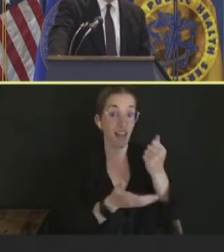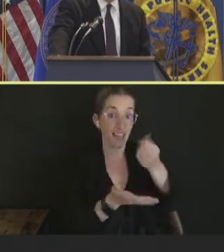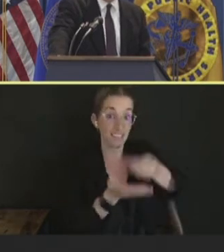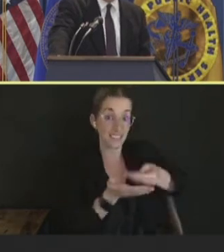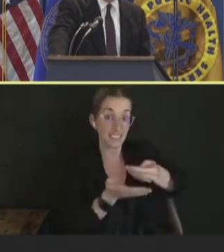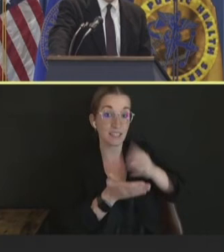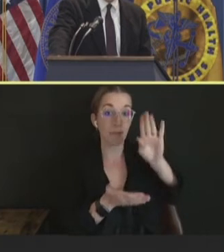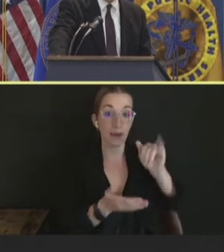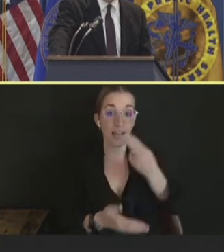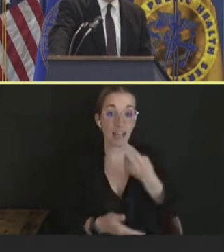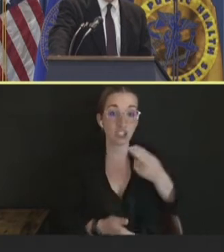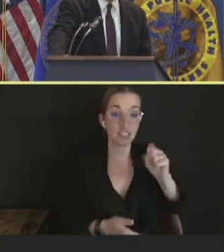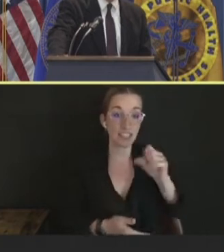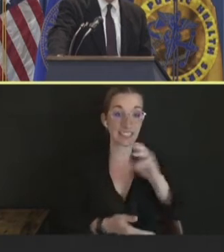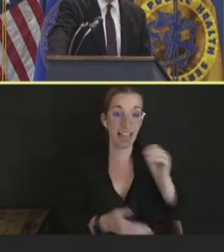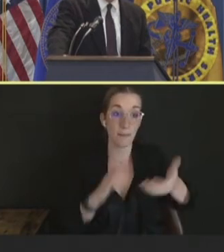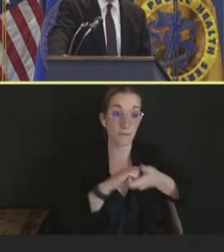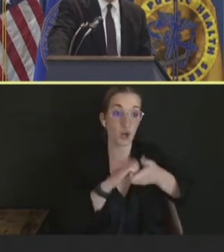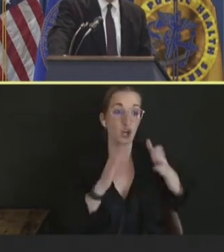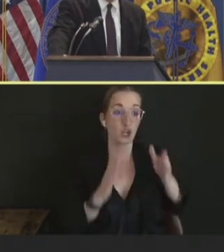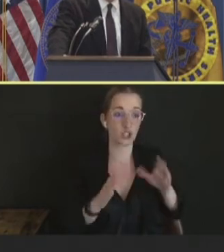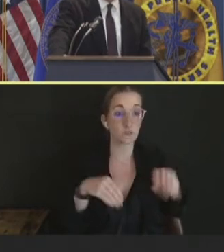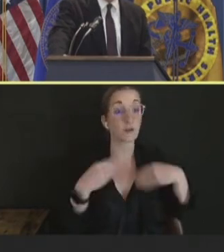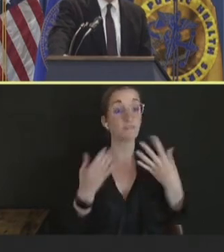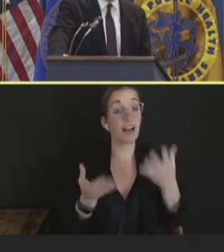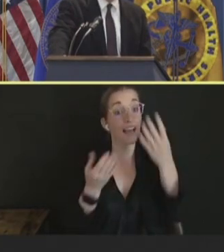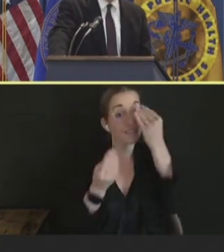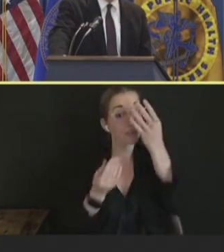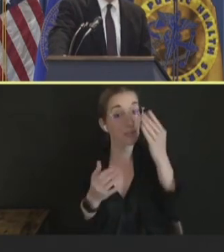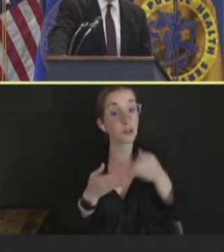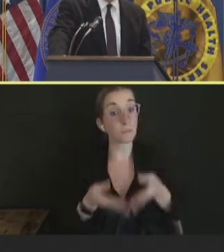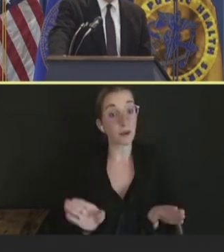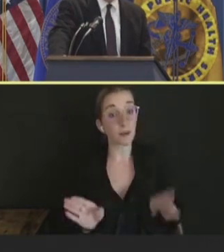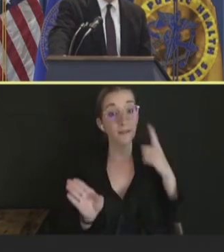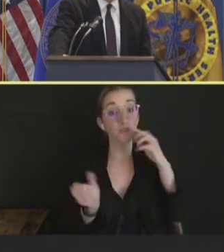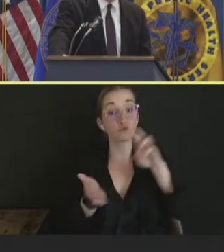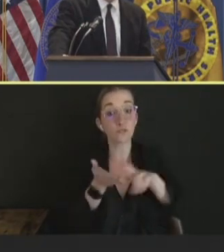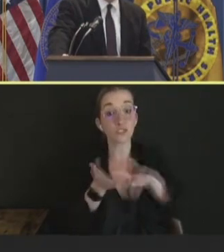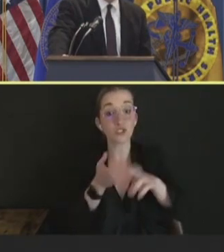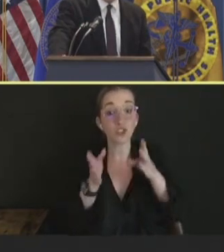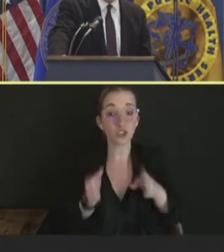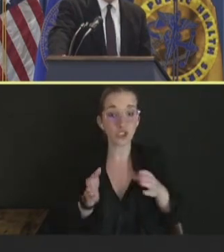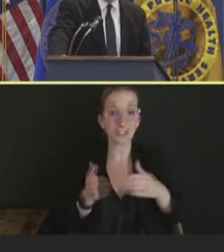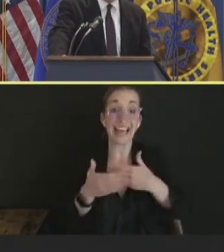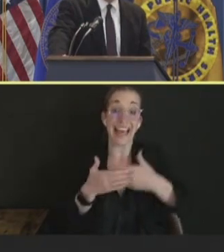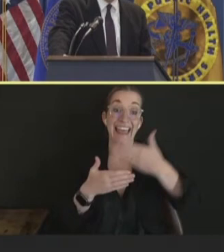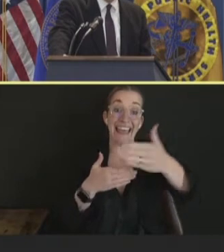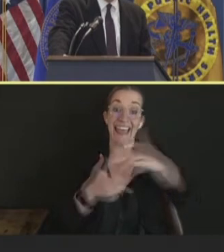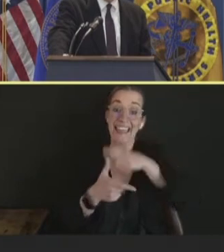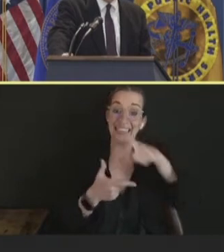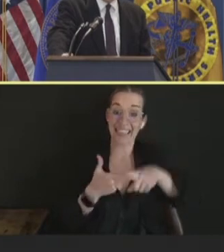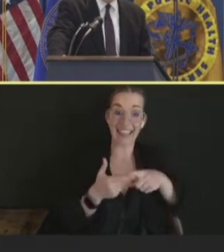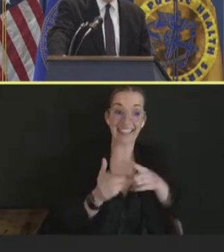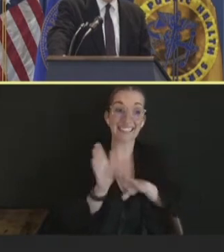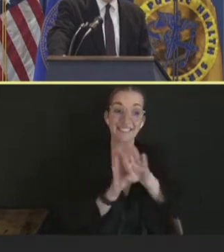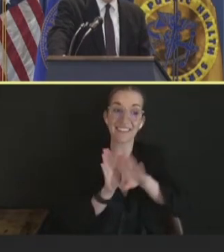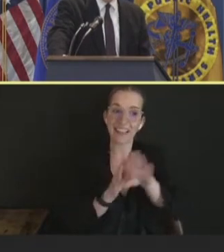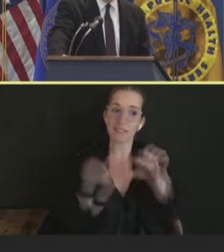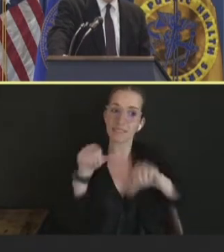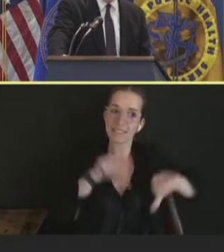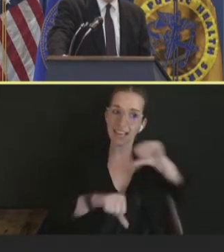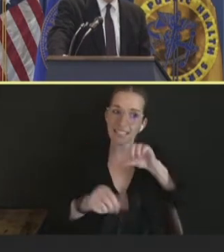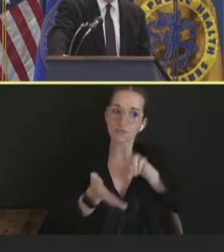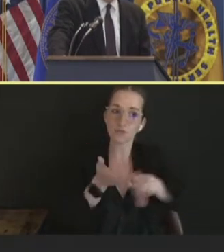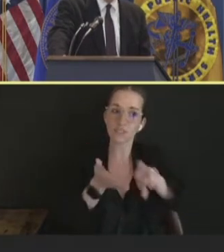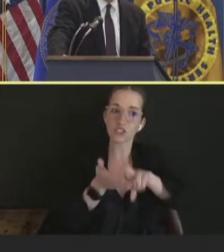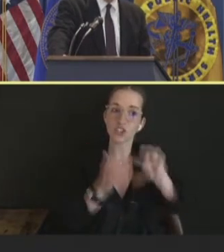publicly for researchers and develop then a scientific research agenda to address additional gaps and ensure